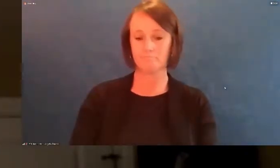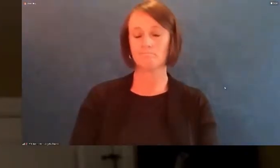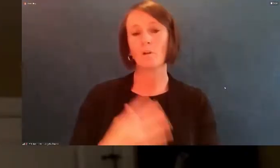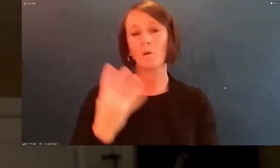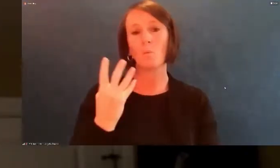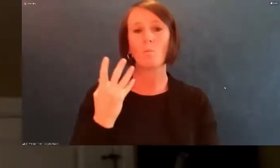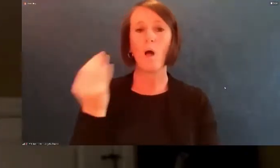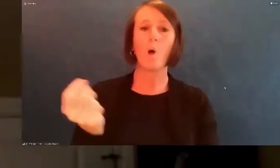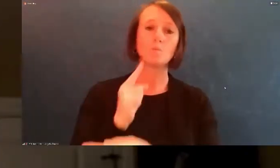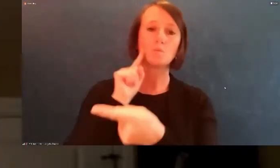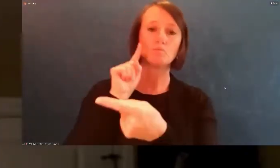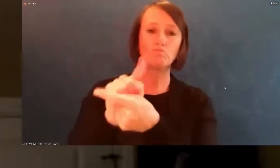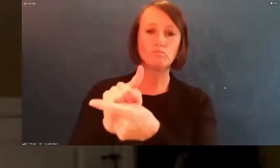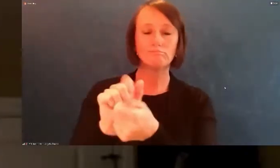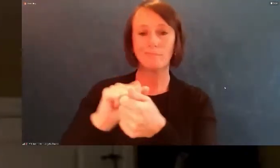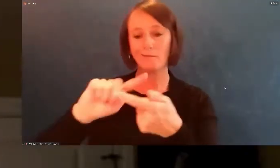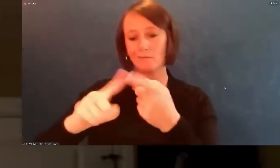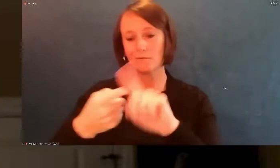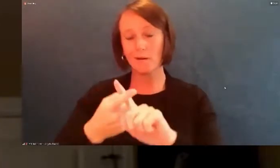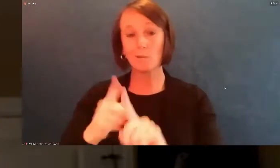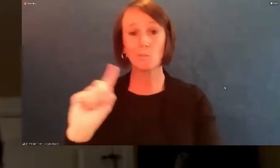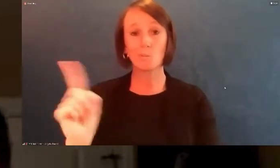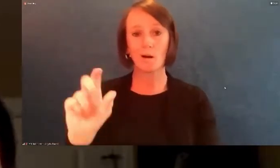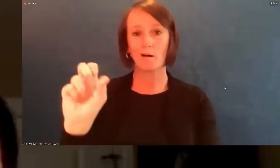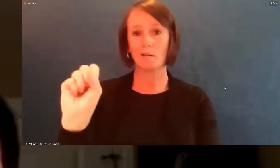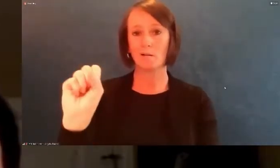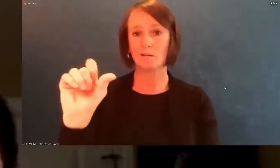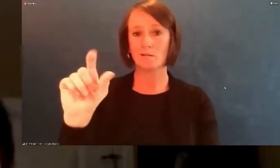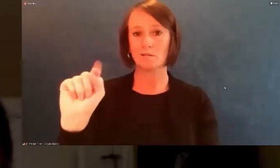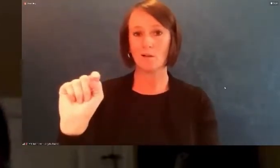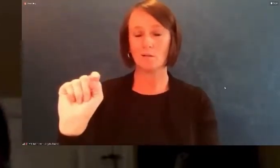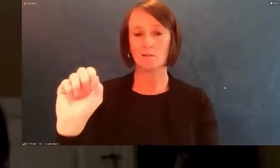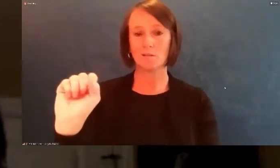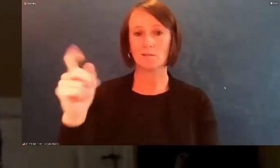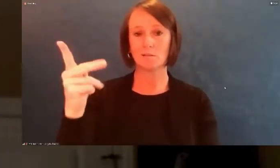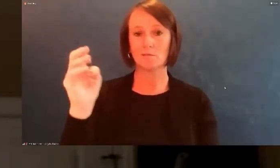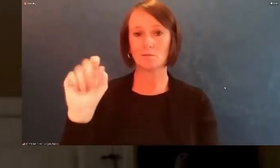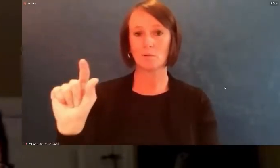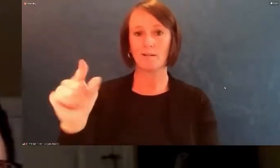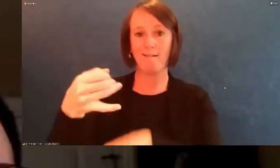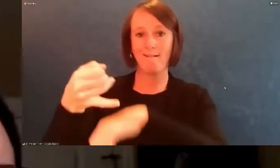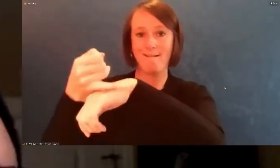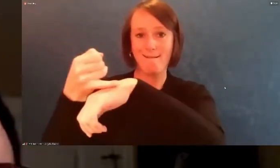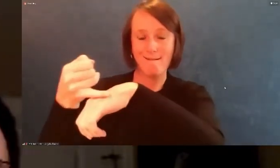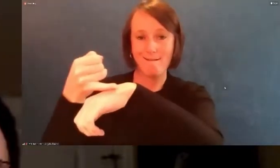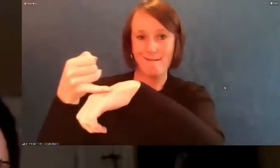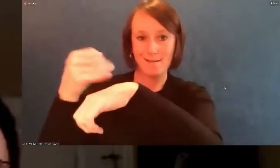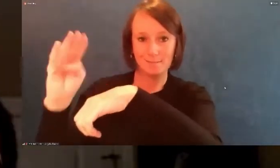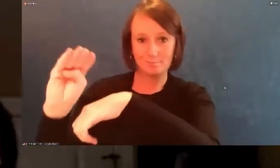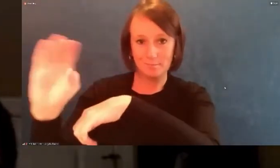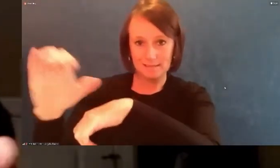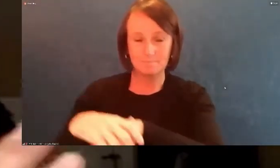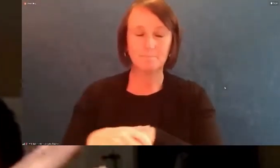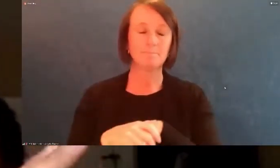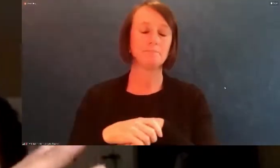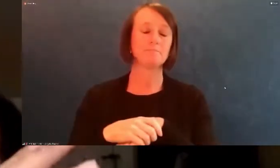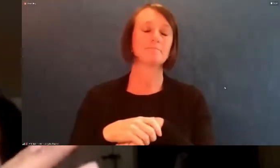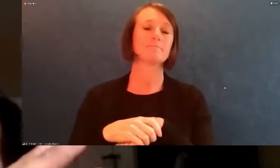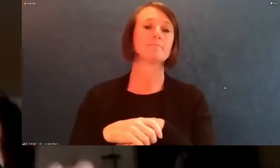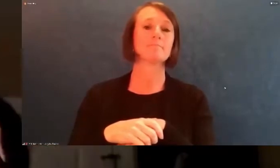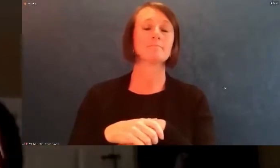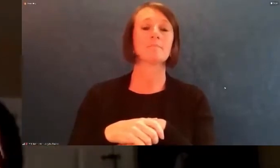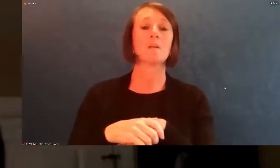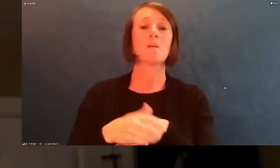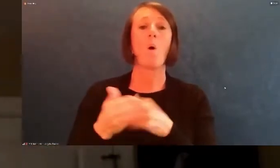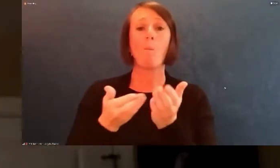on Salt Spring Island. And if you get off that little ferry at Fulford Harbor, there is a beautiful,